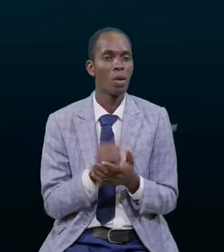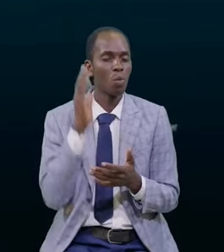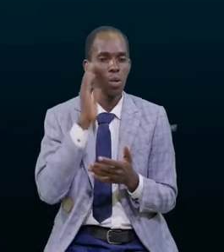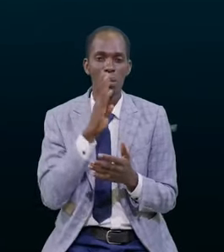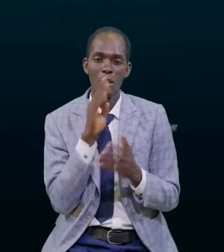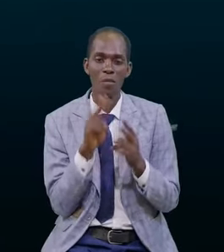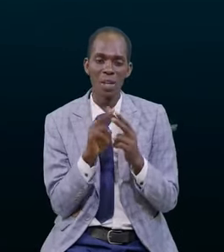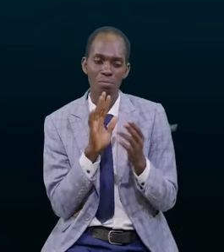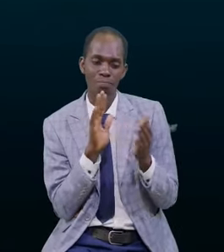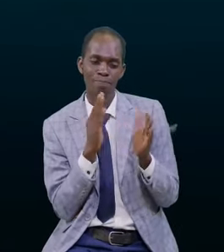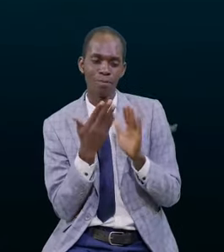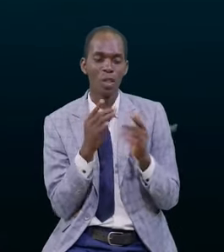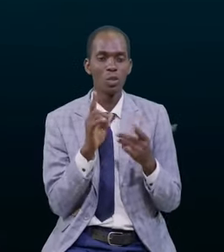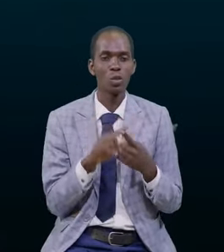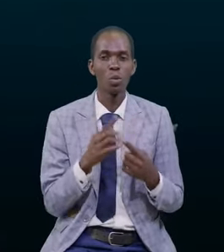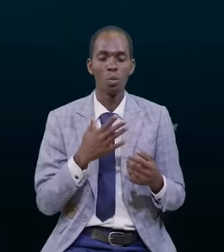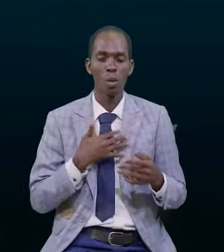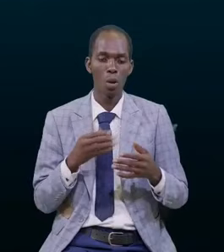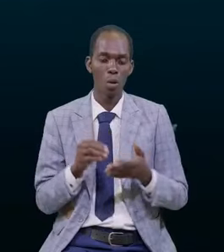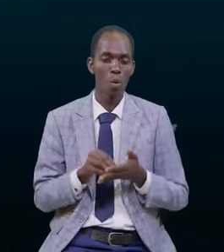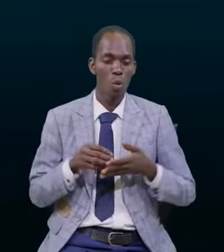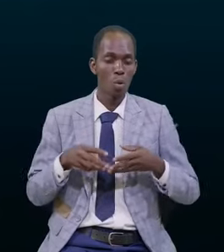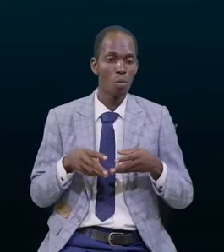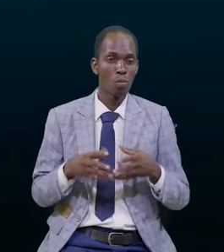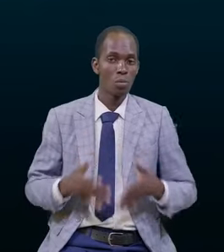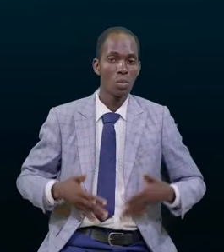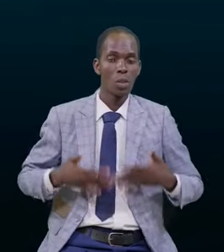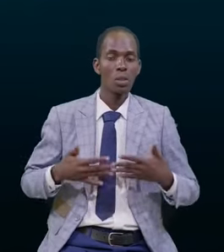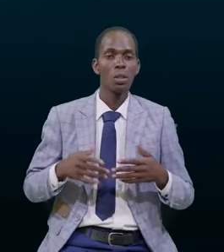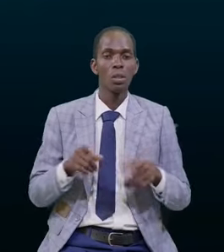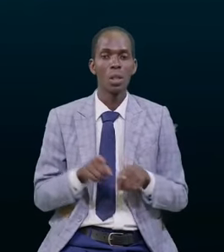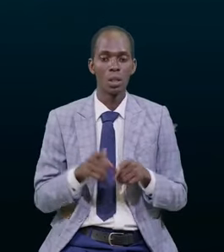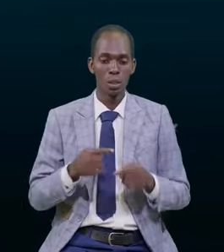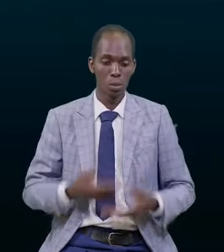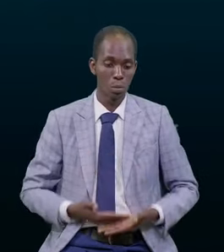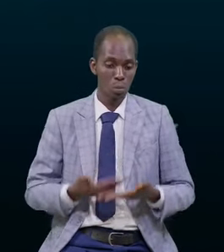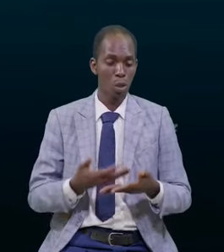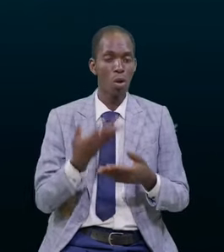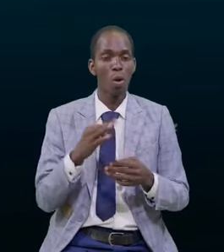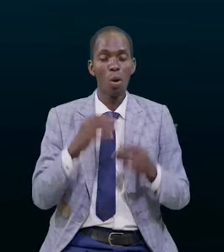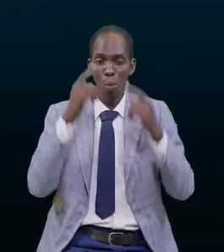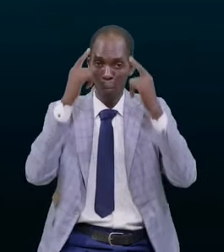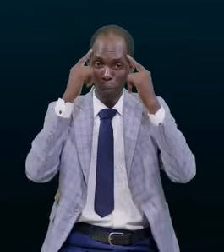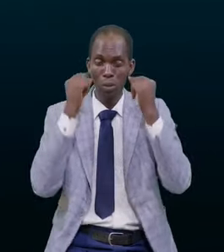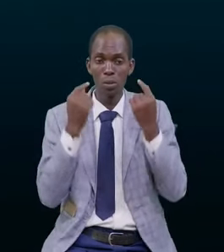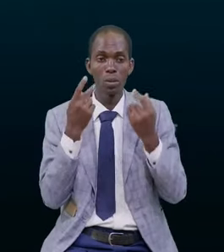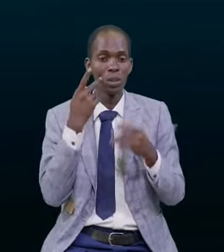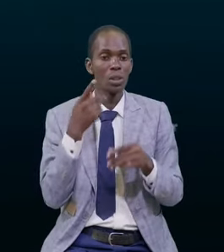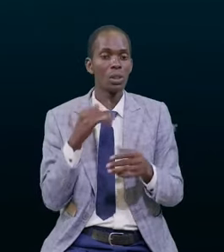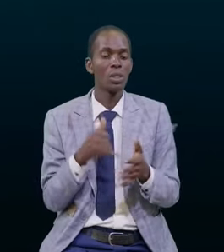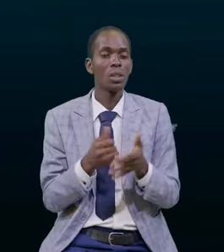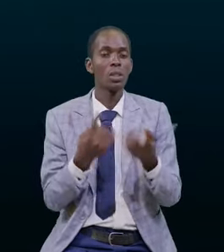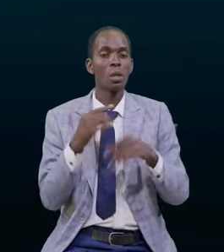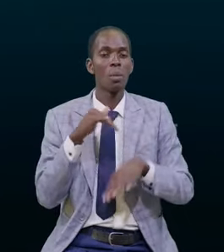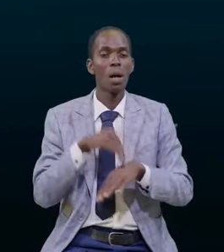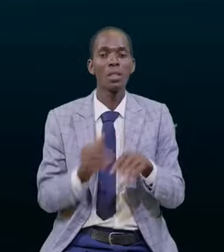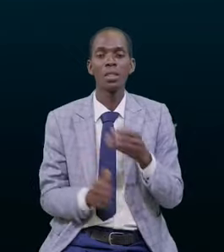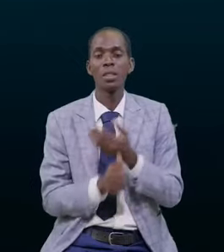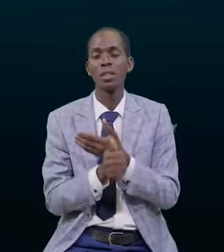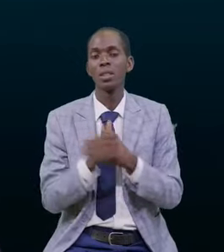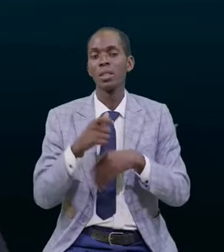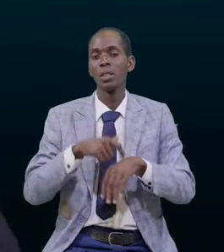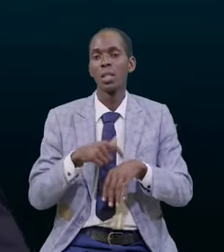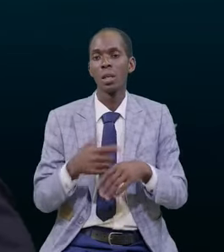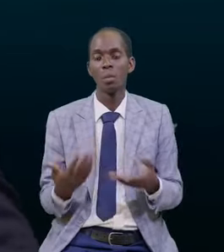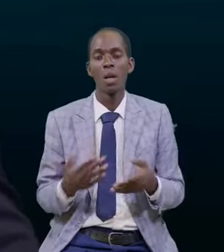own raising up the B of Moses when you look at the you know dangerous time he was born how that the Pharaoh then